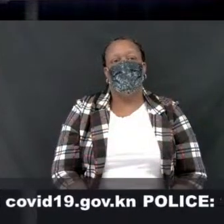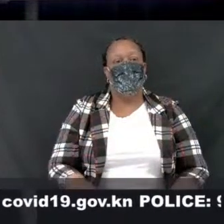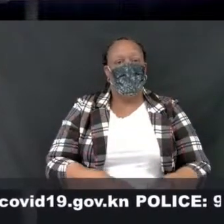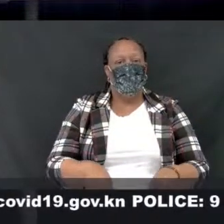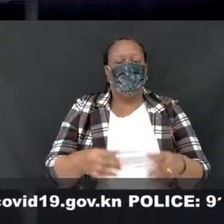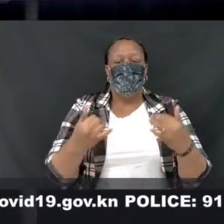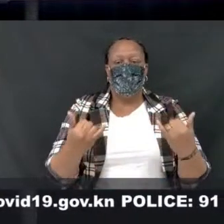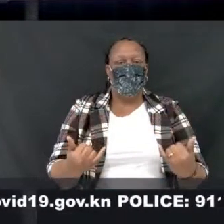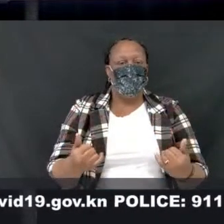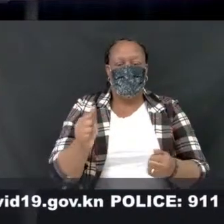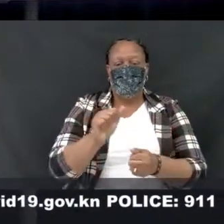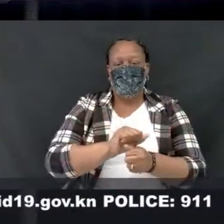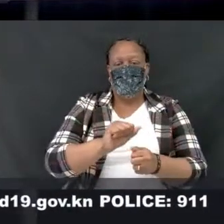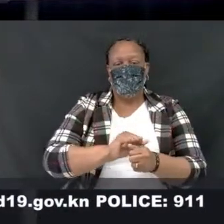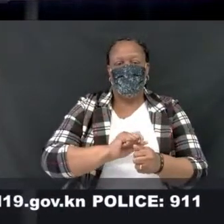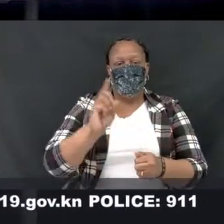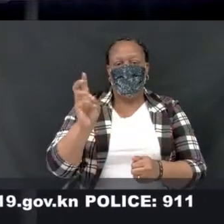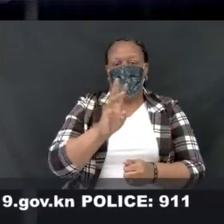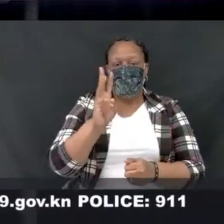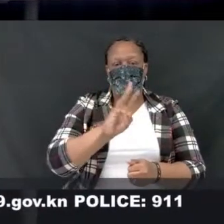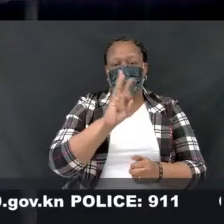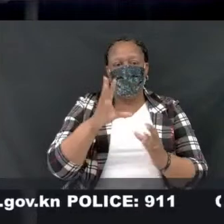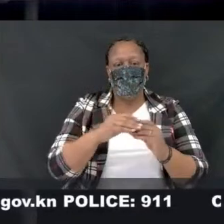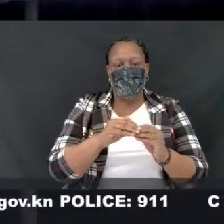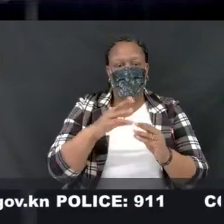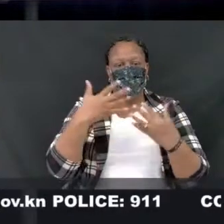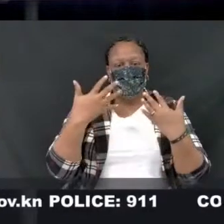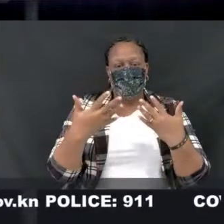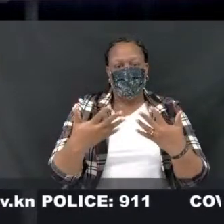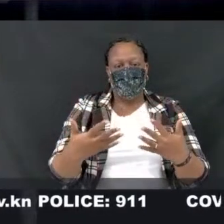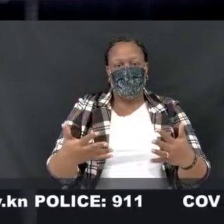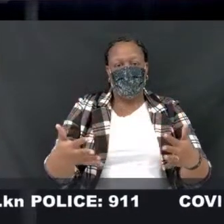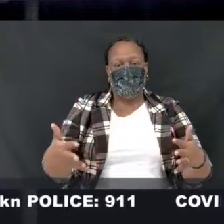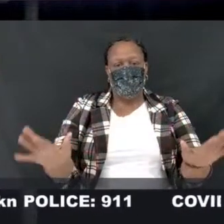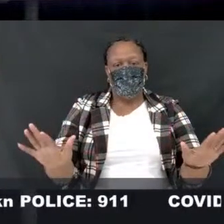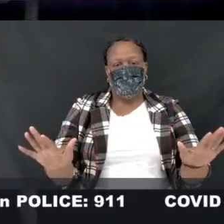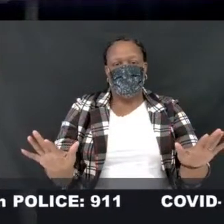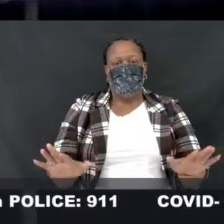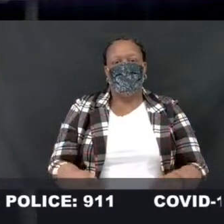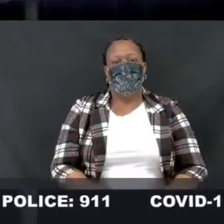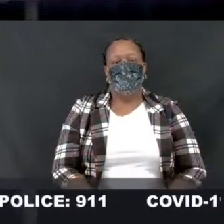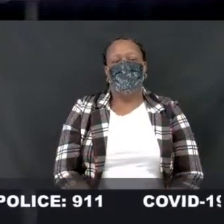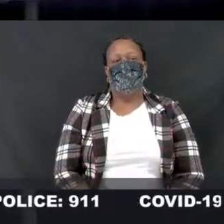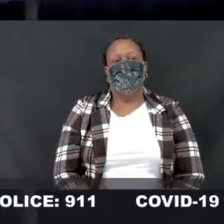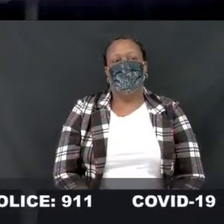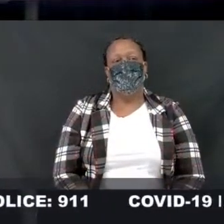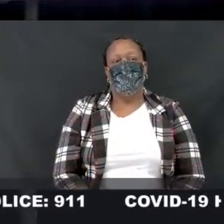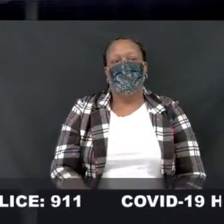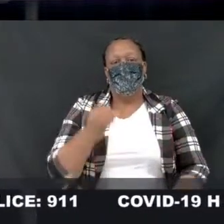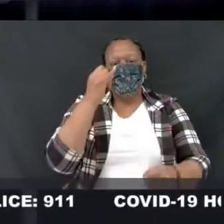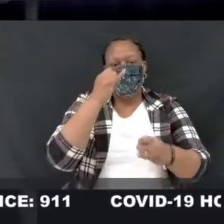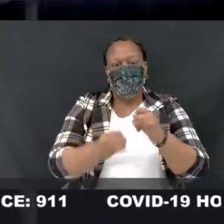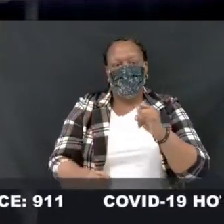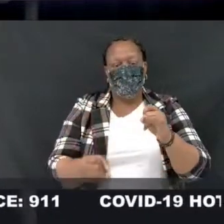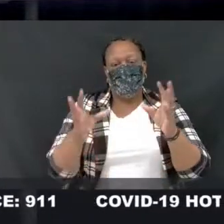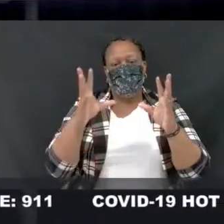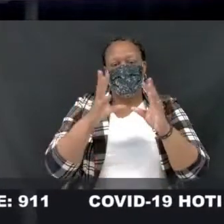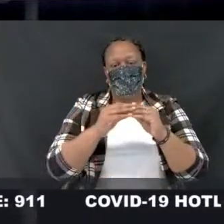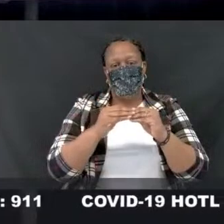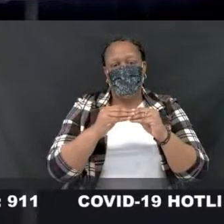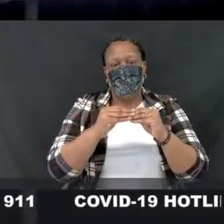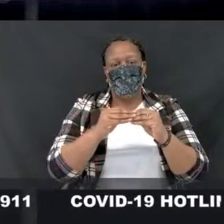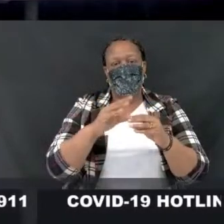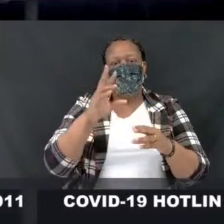and provide information. With that said, I want to thank you for being with us all these